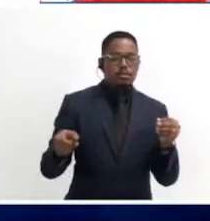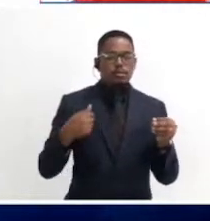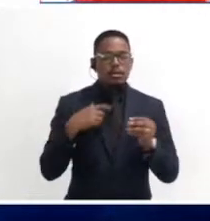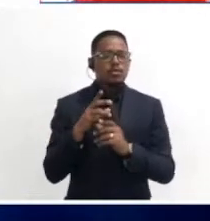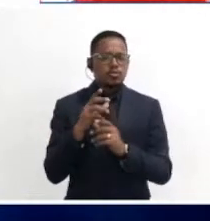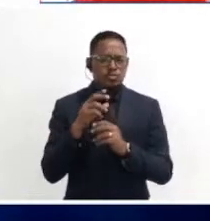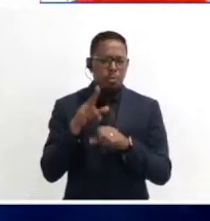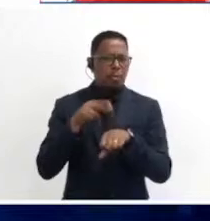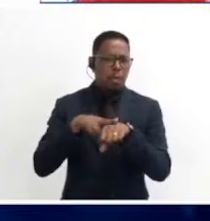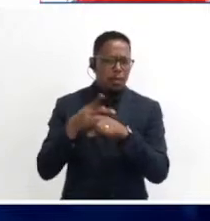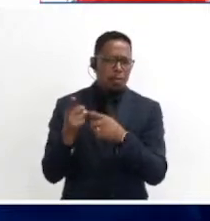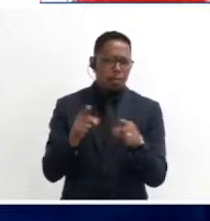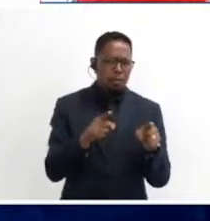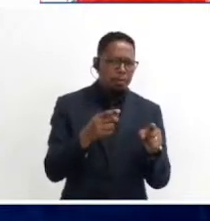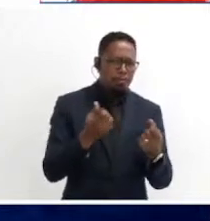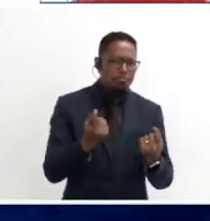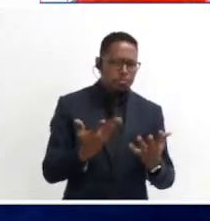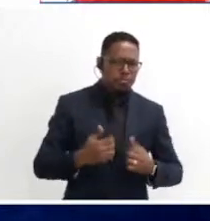board.